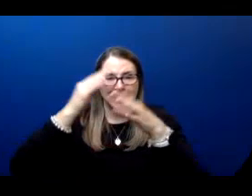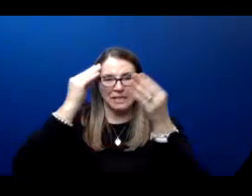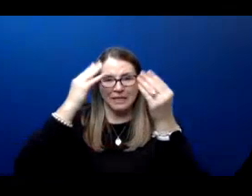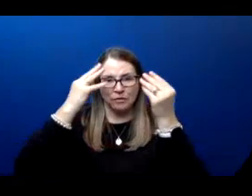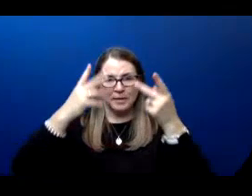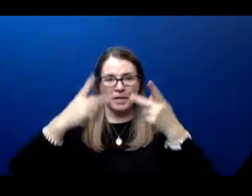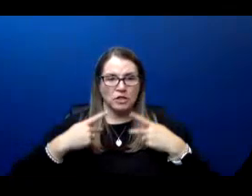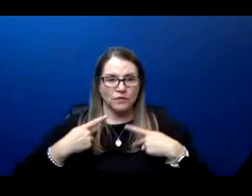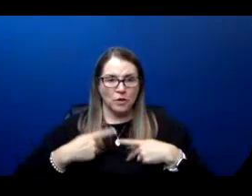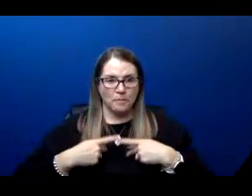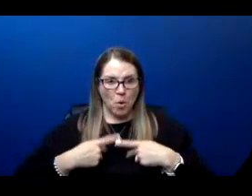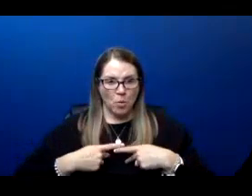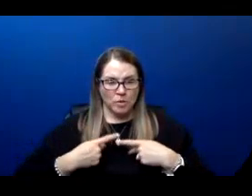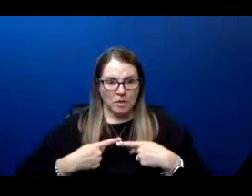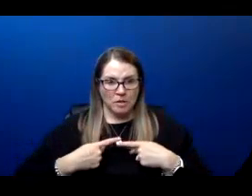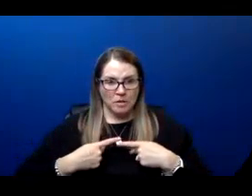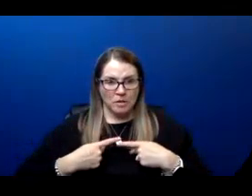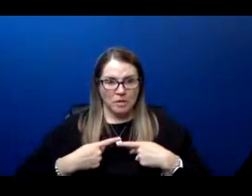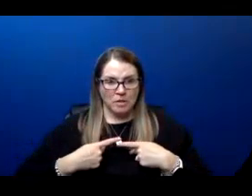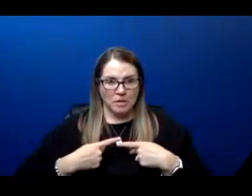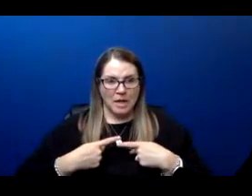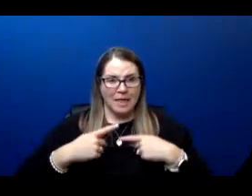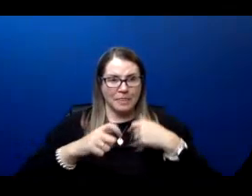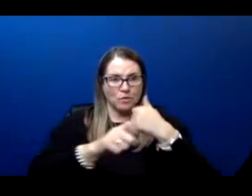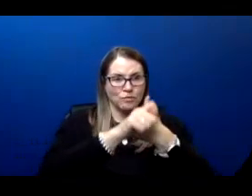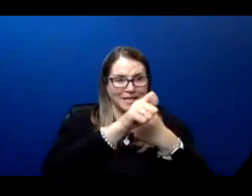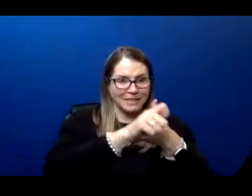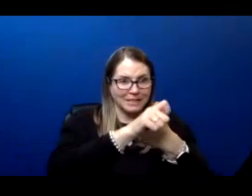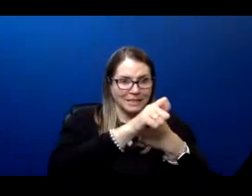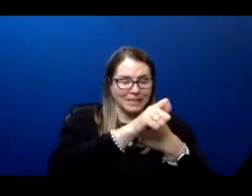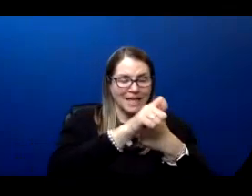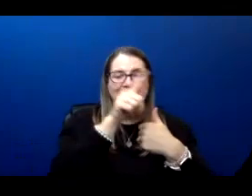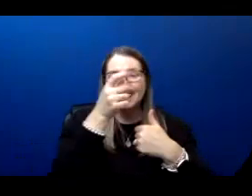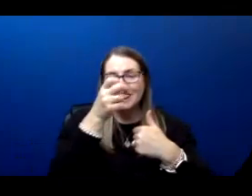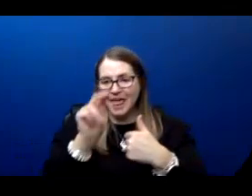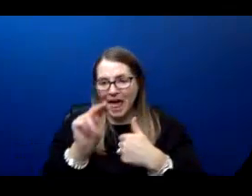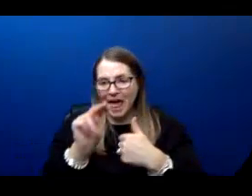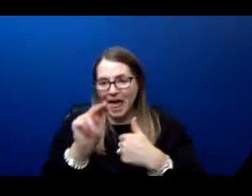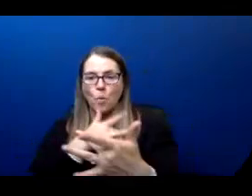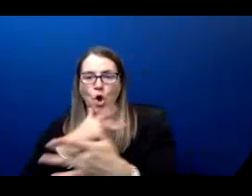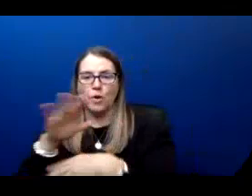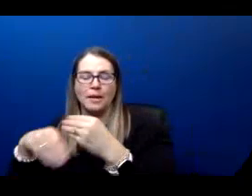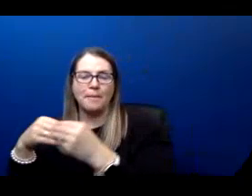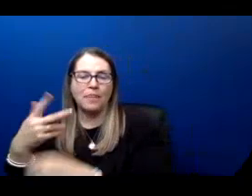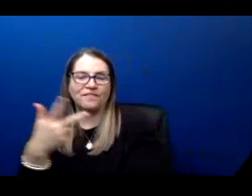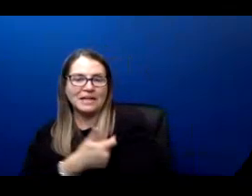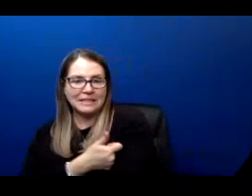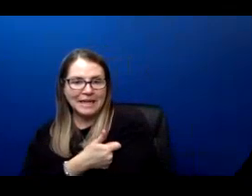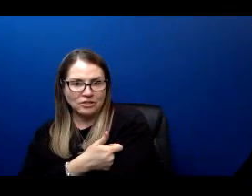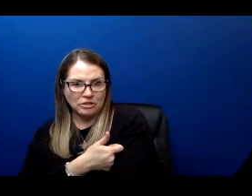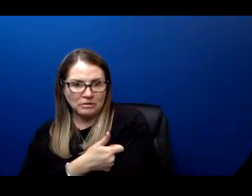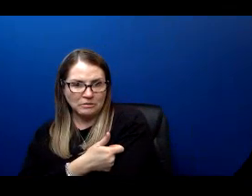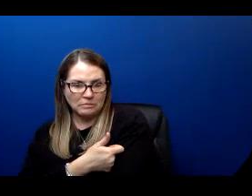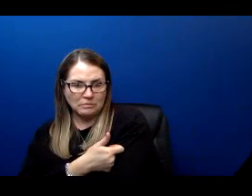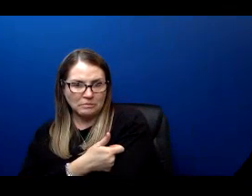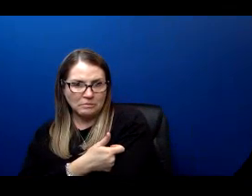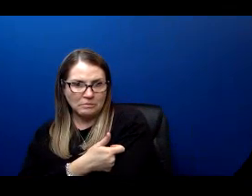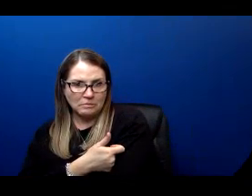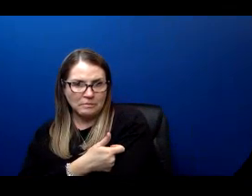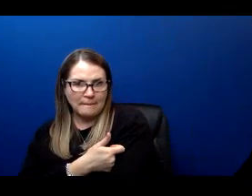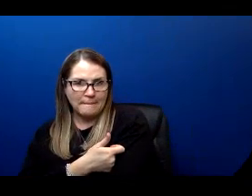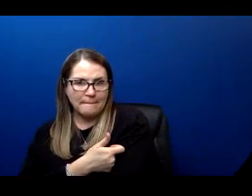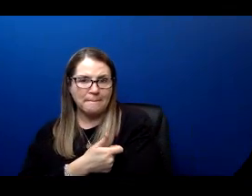risk before promoting the vaccine. So don't focus so much on here's the solution, but like what is the issue? Like